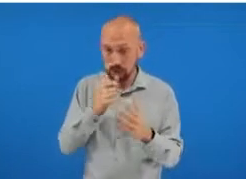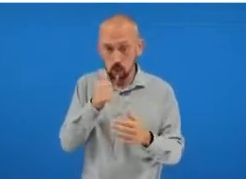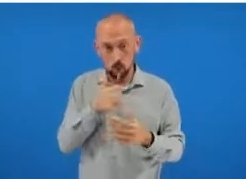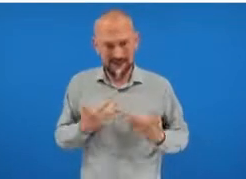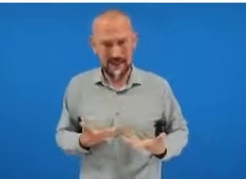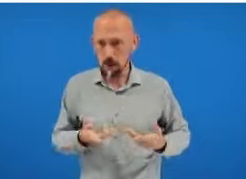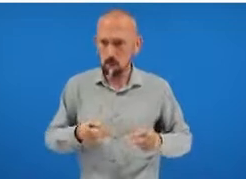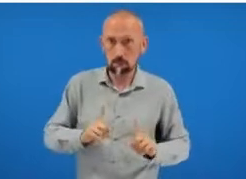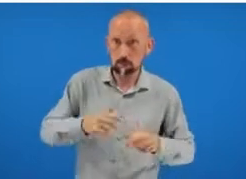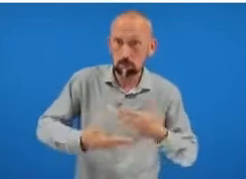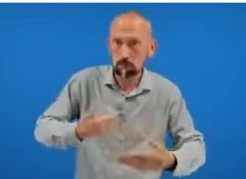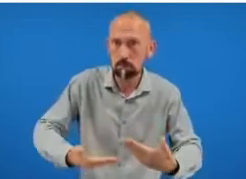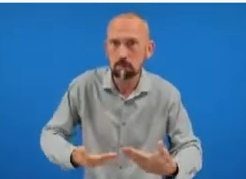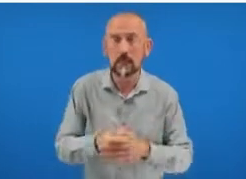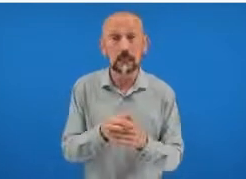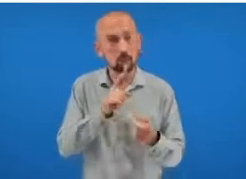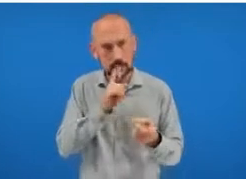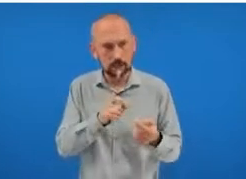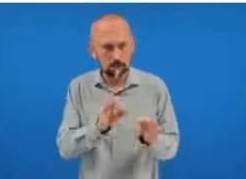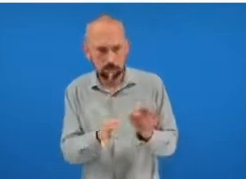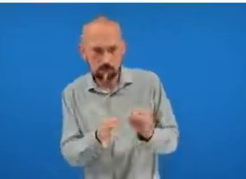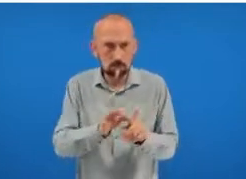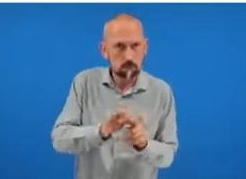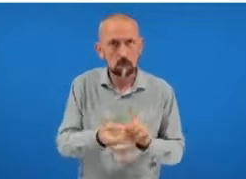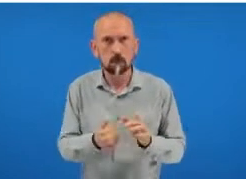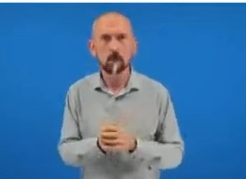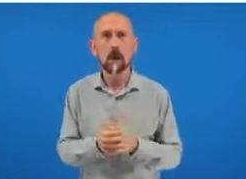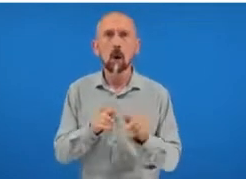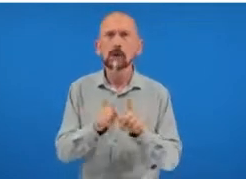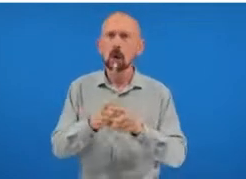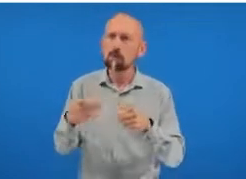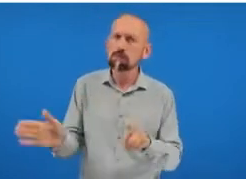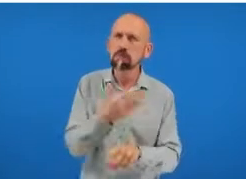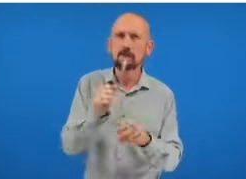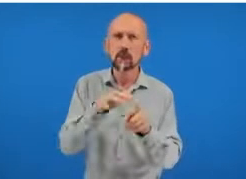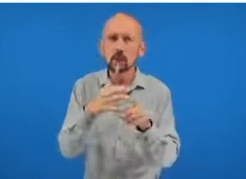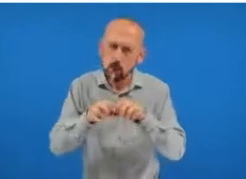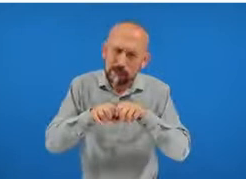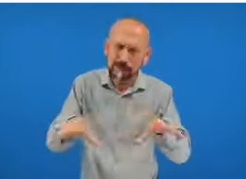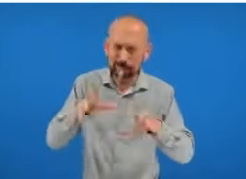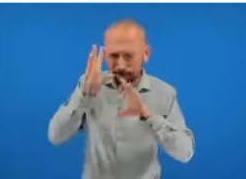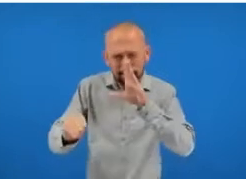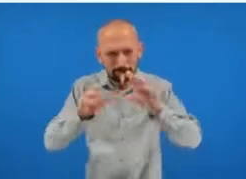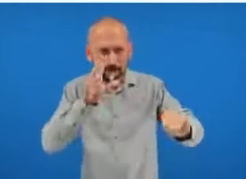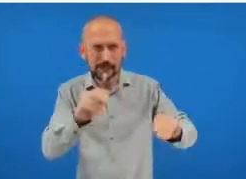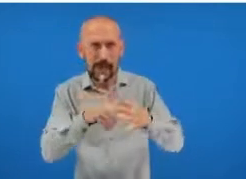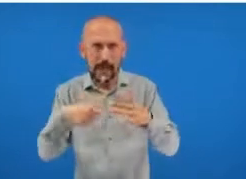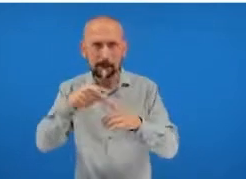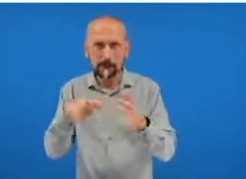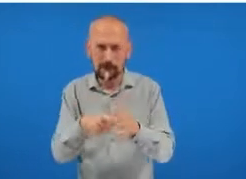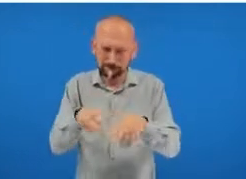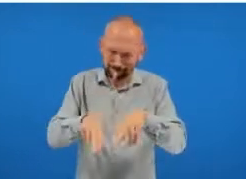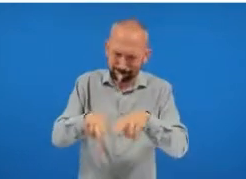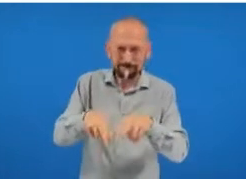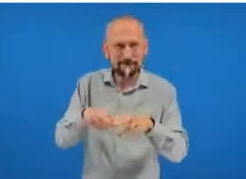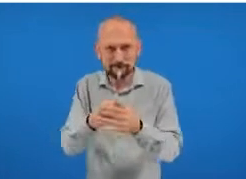of measures in IAPT, for example, in our university courses from the point of being a trainee onwards. These are the